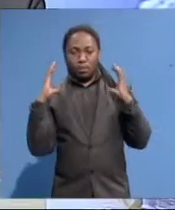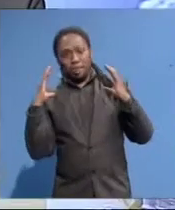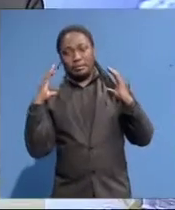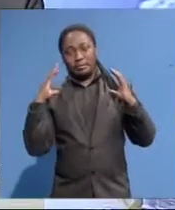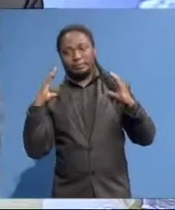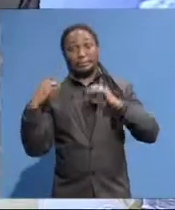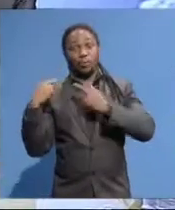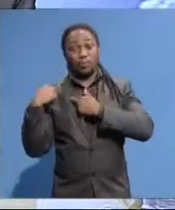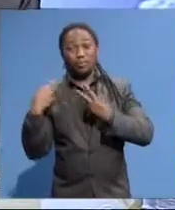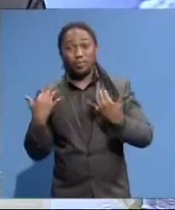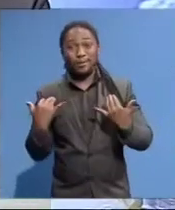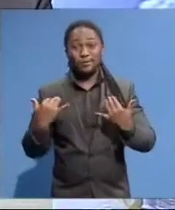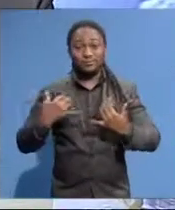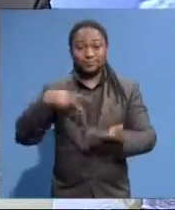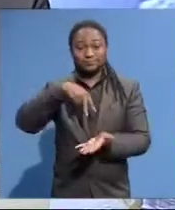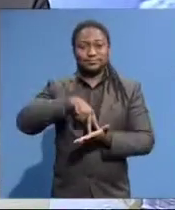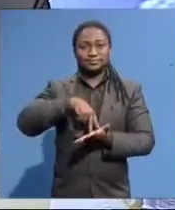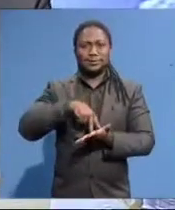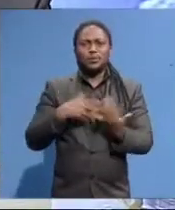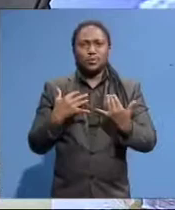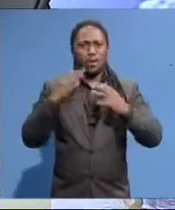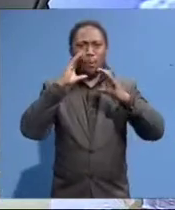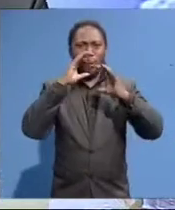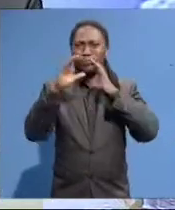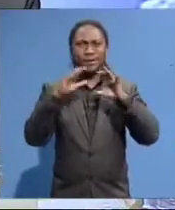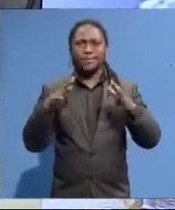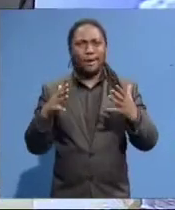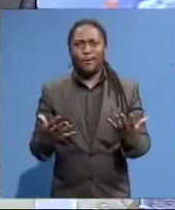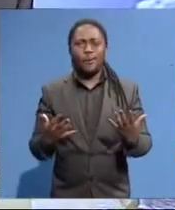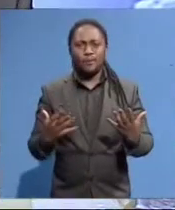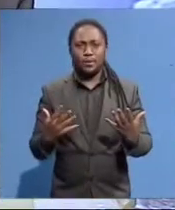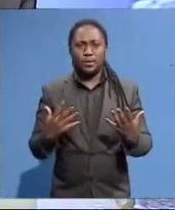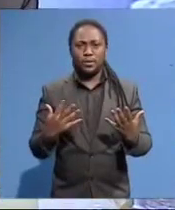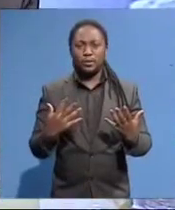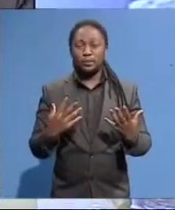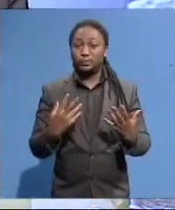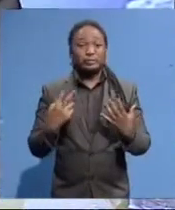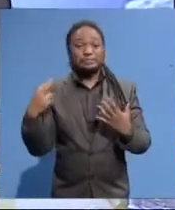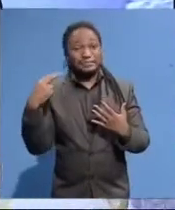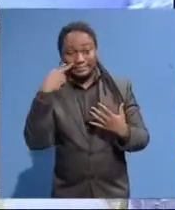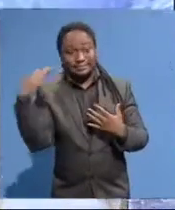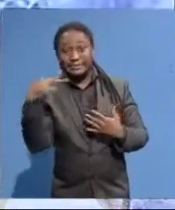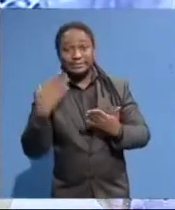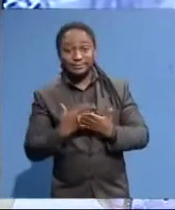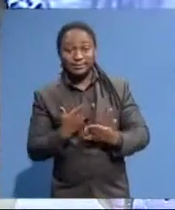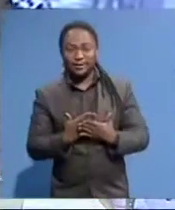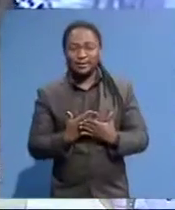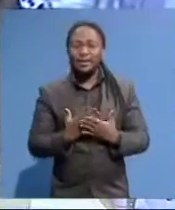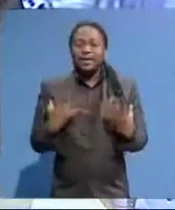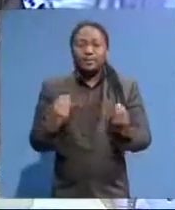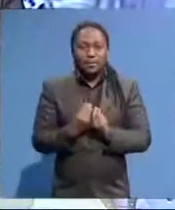your responsibility and your shoulders, how do you then communicate the message? And we see the impact of that there. And I think for me, the most